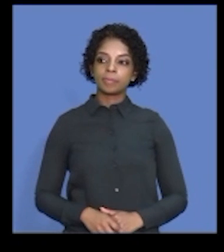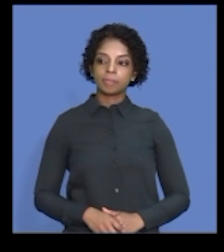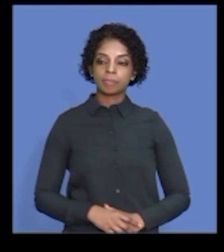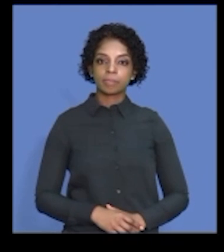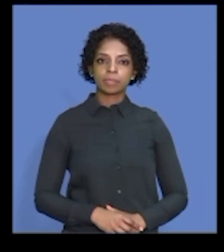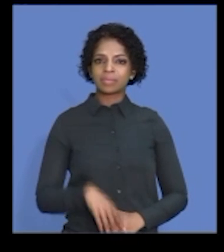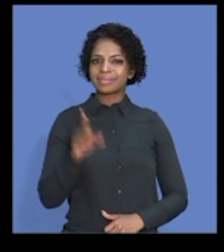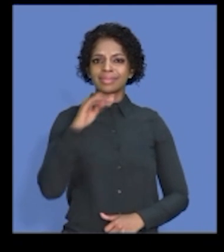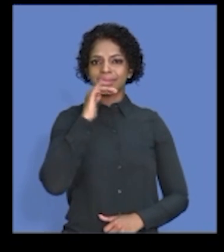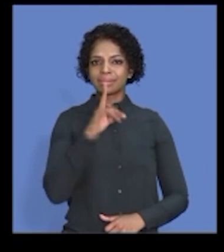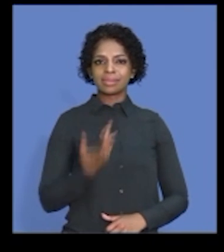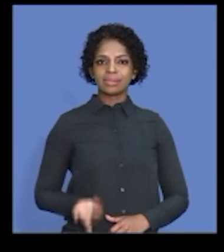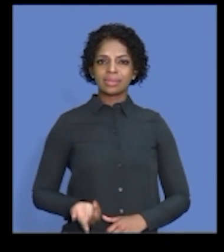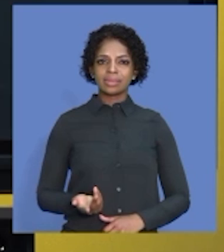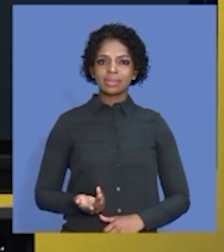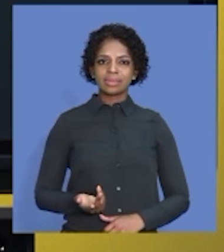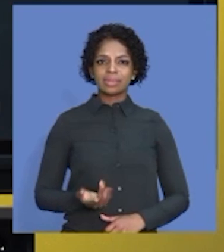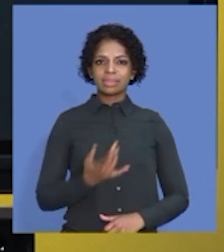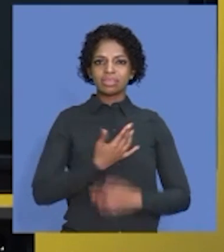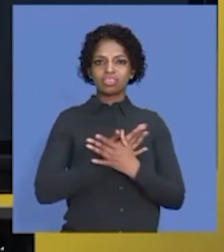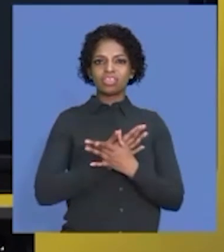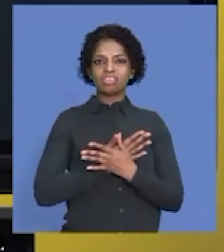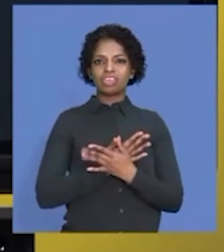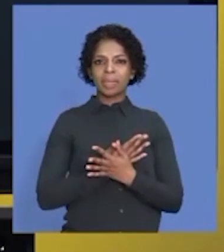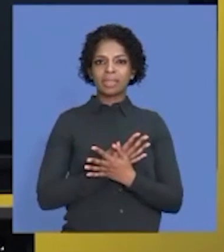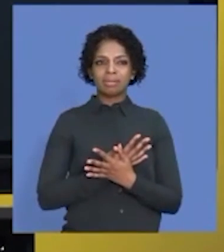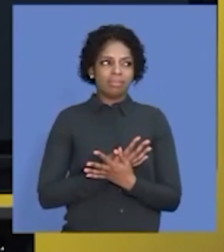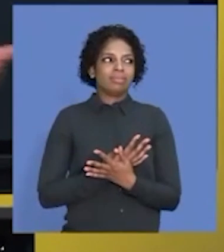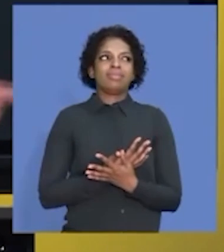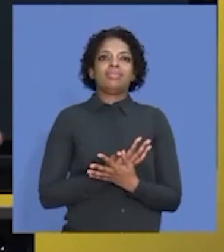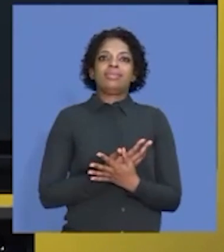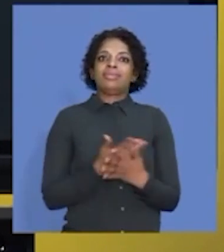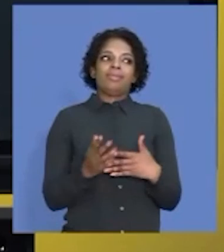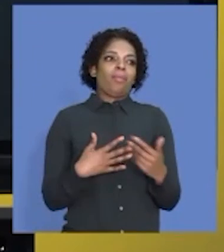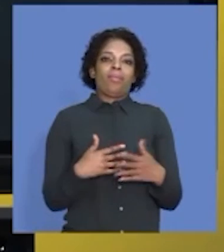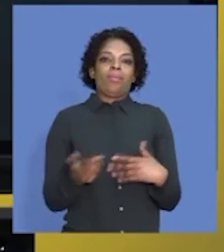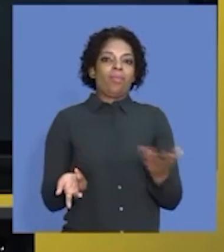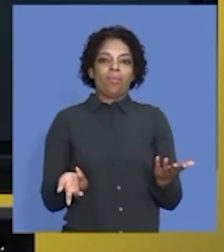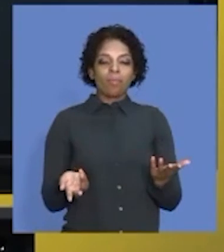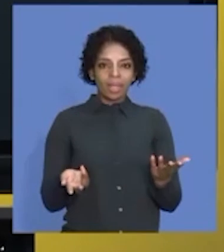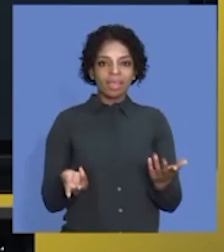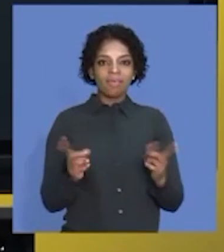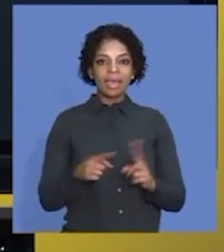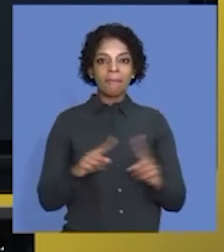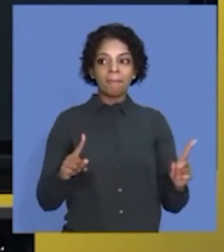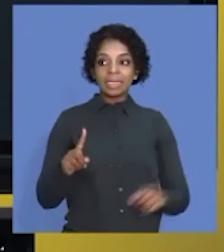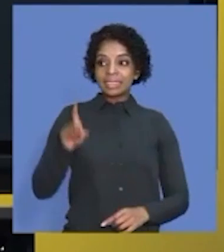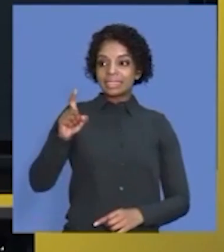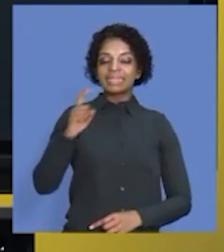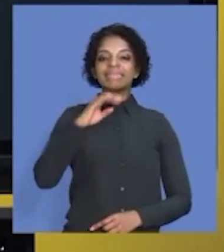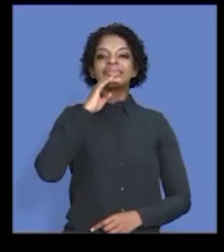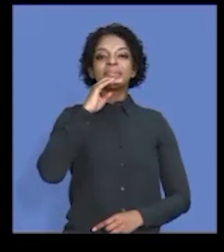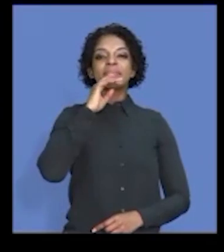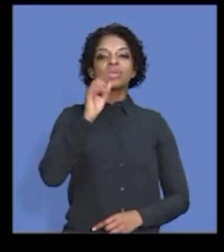A-I-U-L-I-G. What's that? German? Whatever you want to call it. What it means is